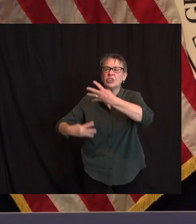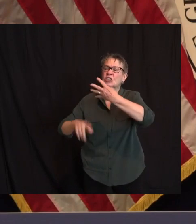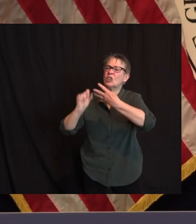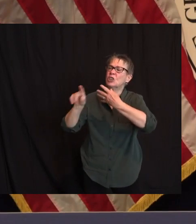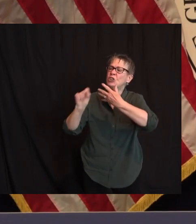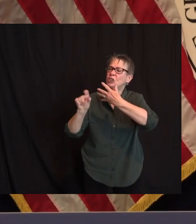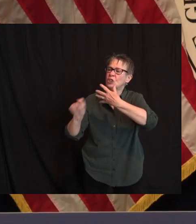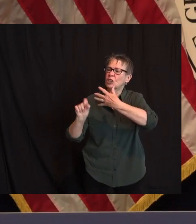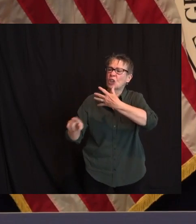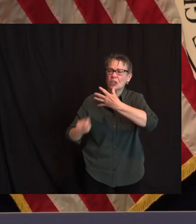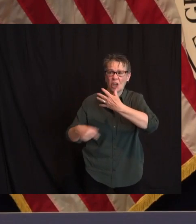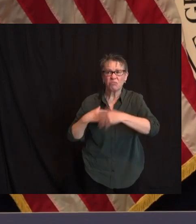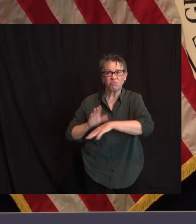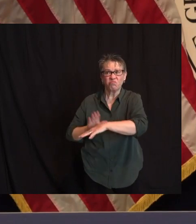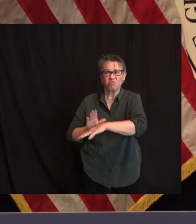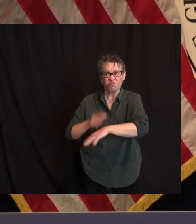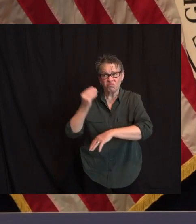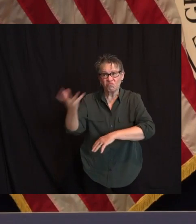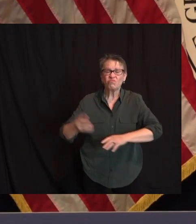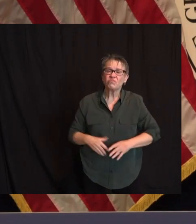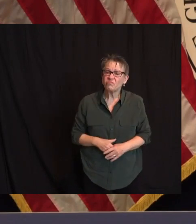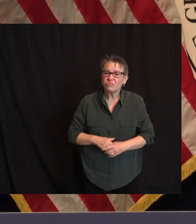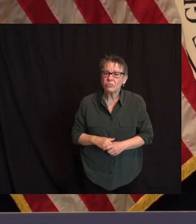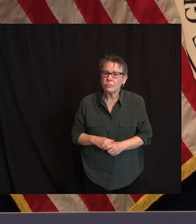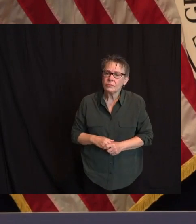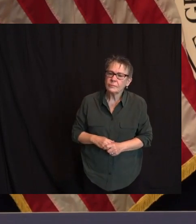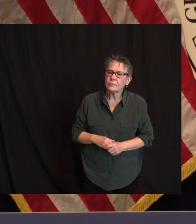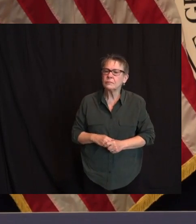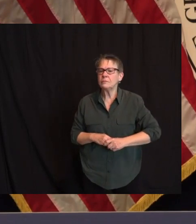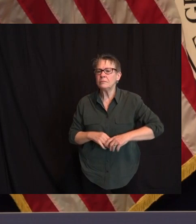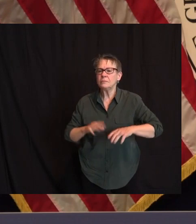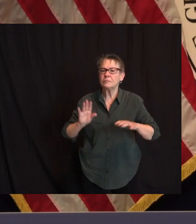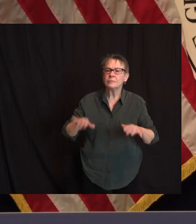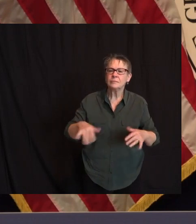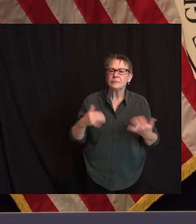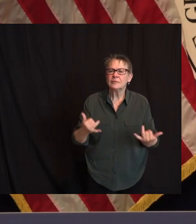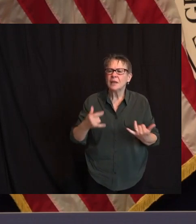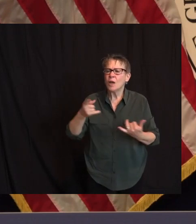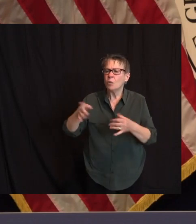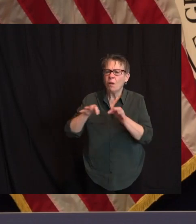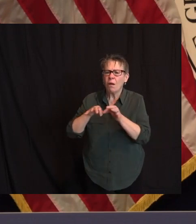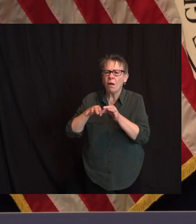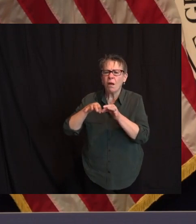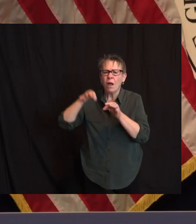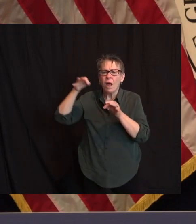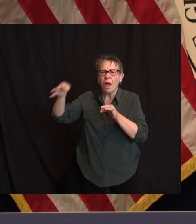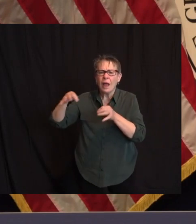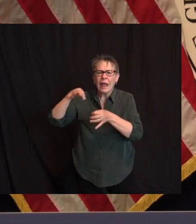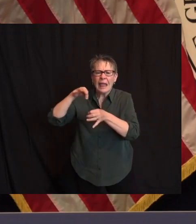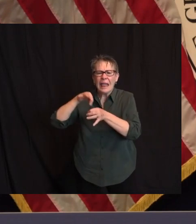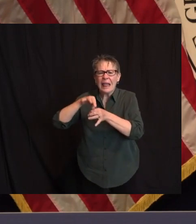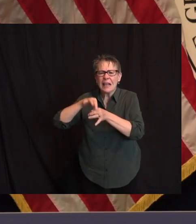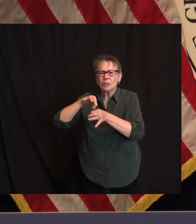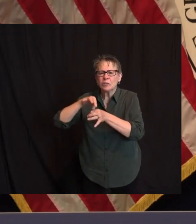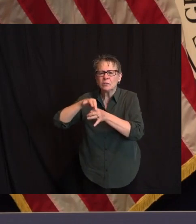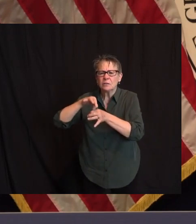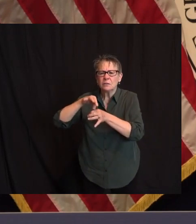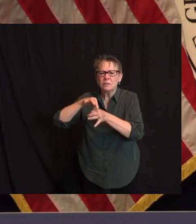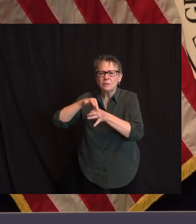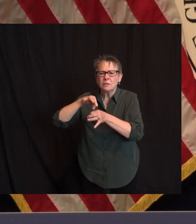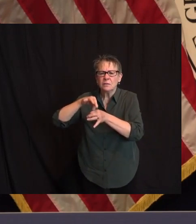July? Why not maybe pick July 14th or some other day like that? Didn't want to upset the French.